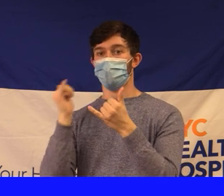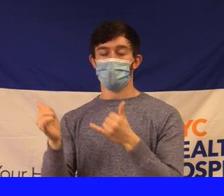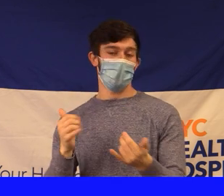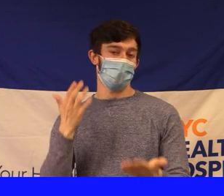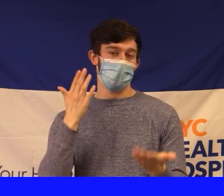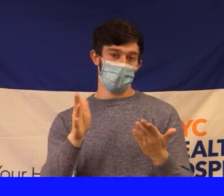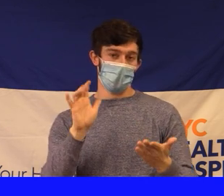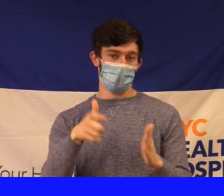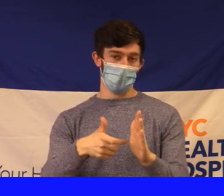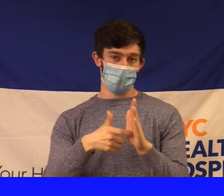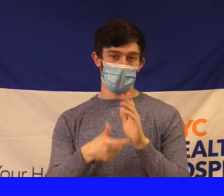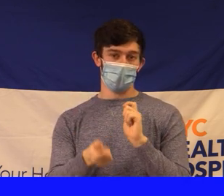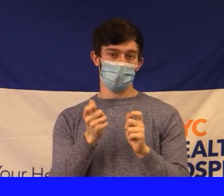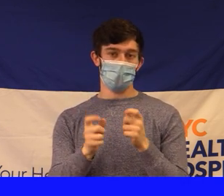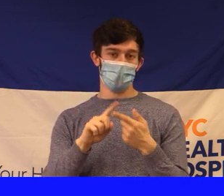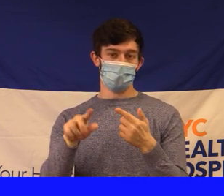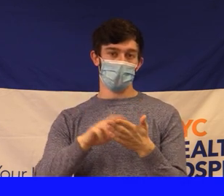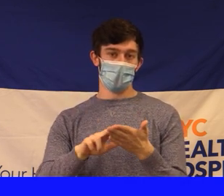contract. Okay, thank you.